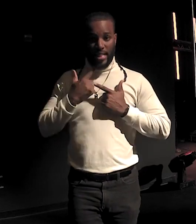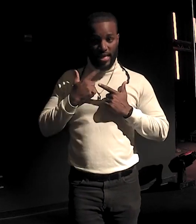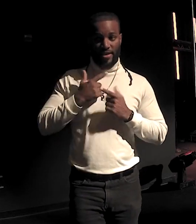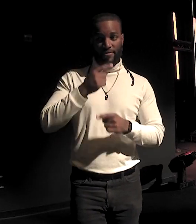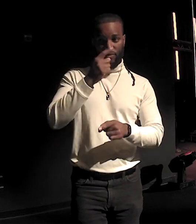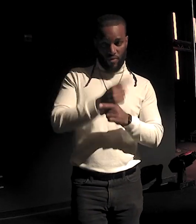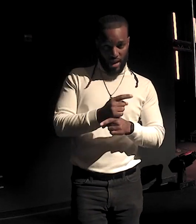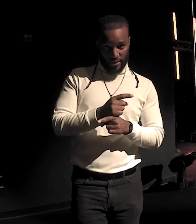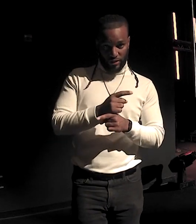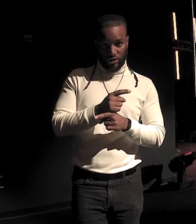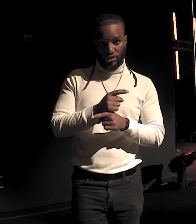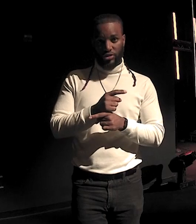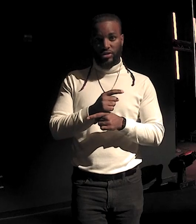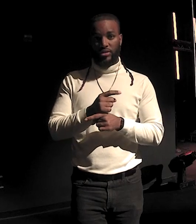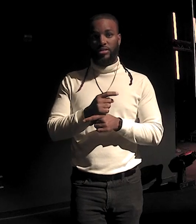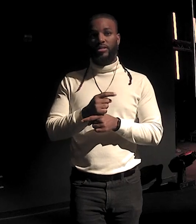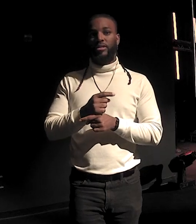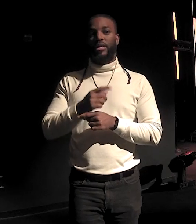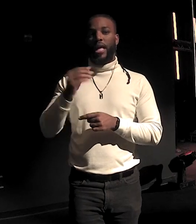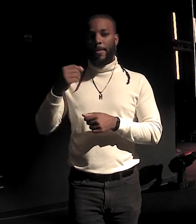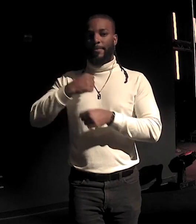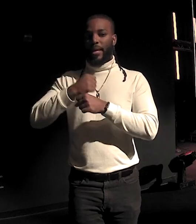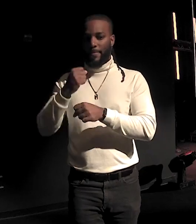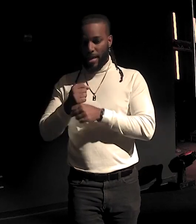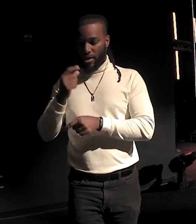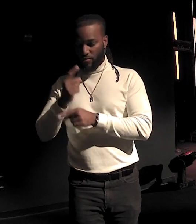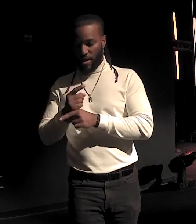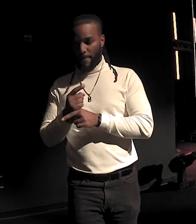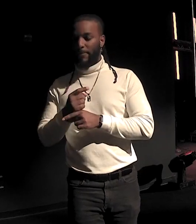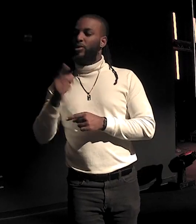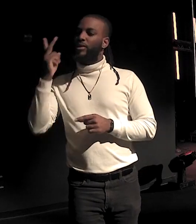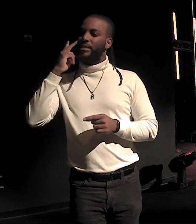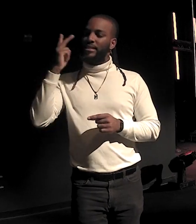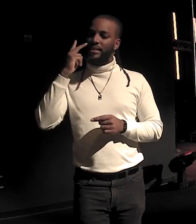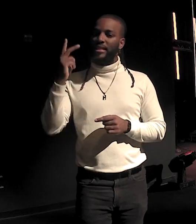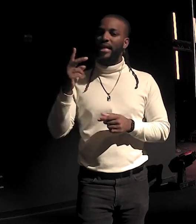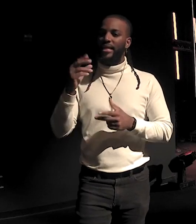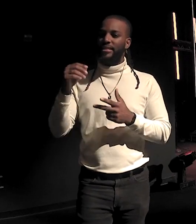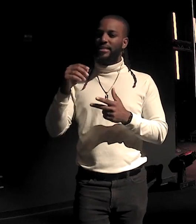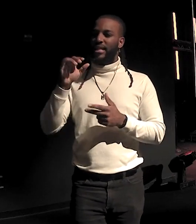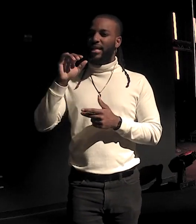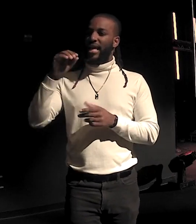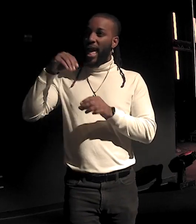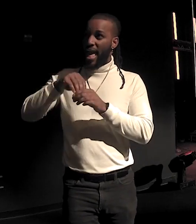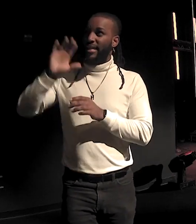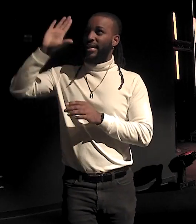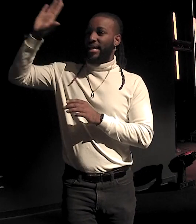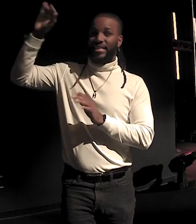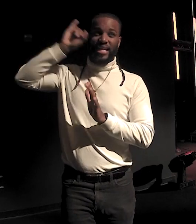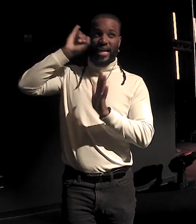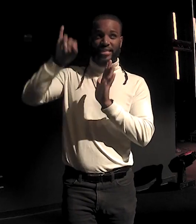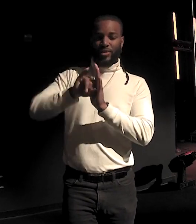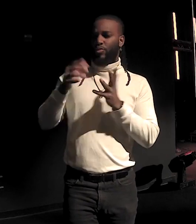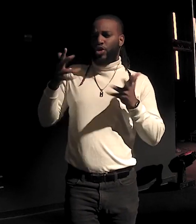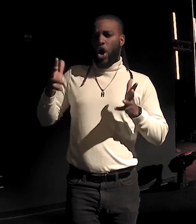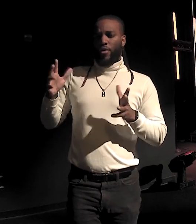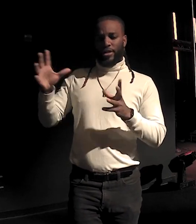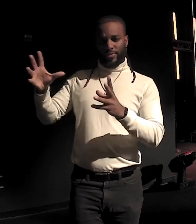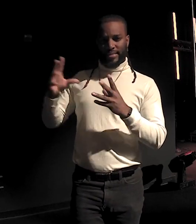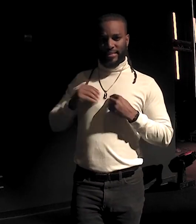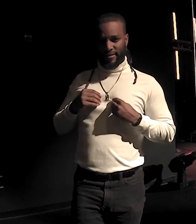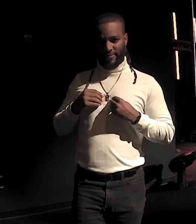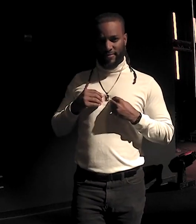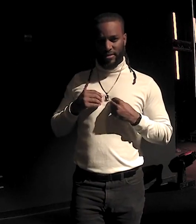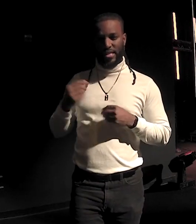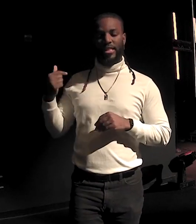or righteous in light of being made right. You see, it is in the identity that we already have